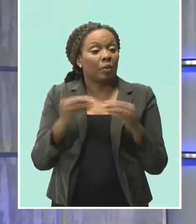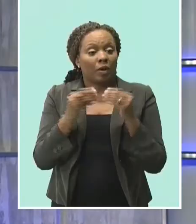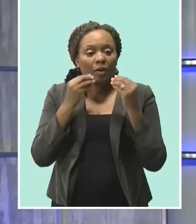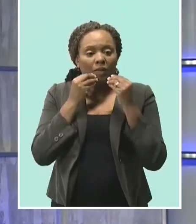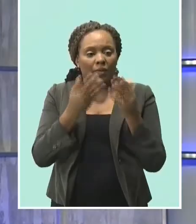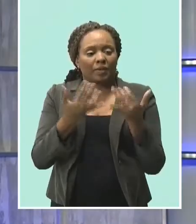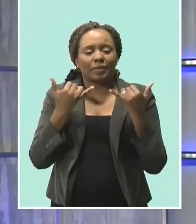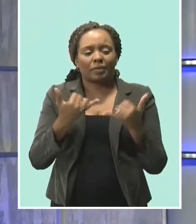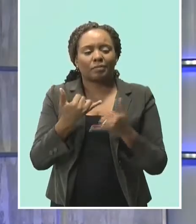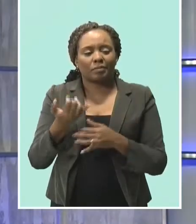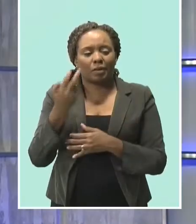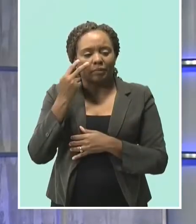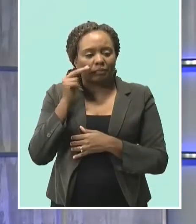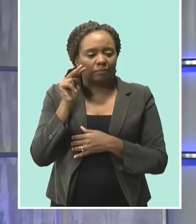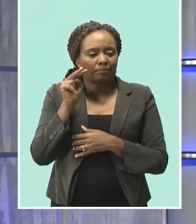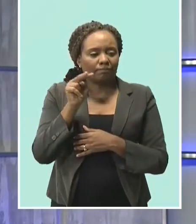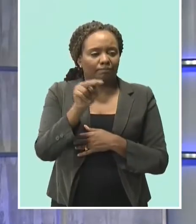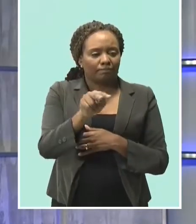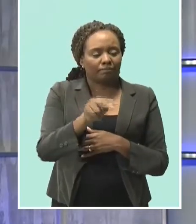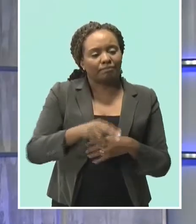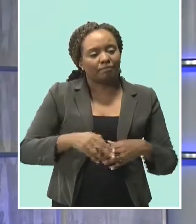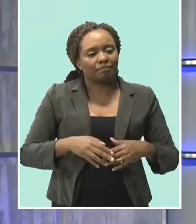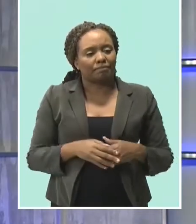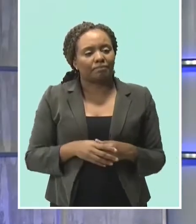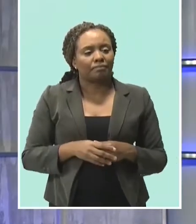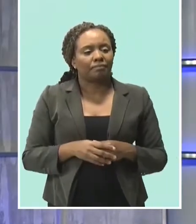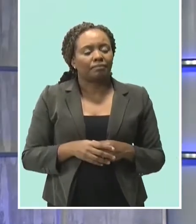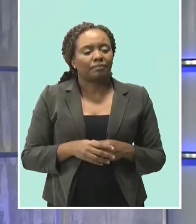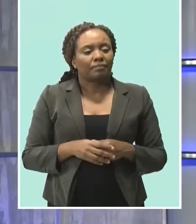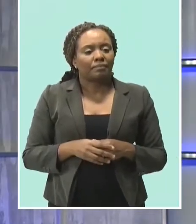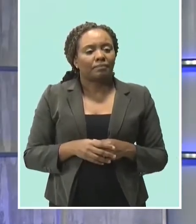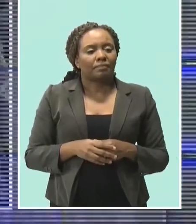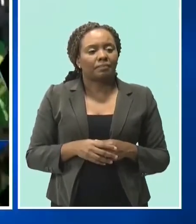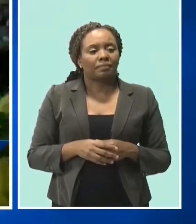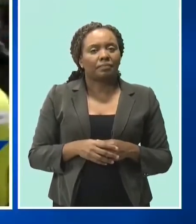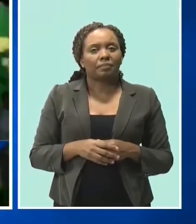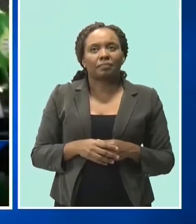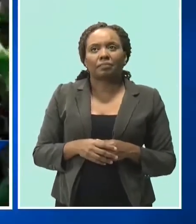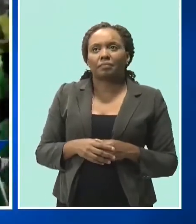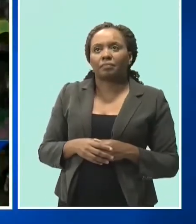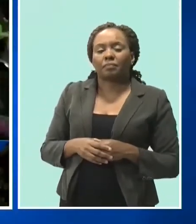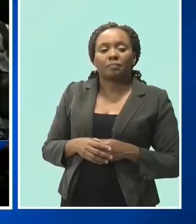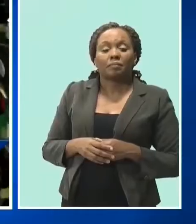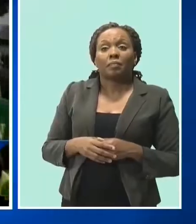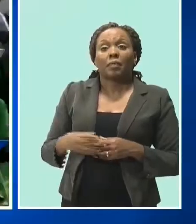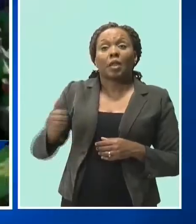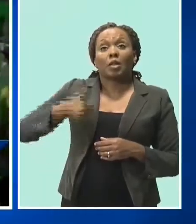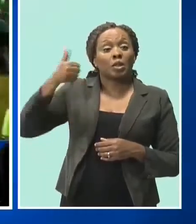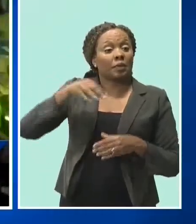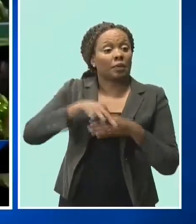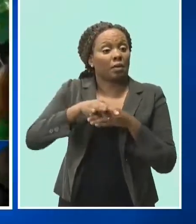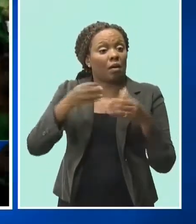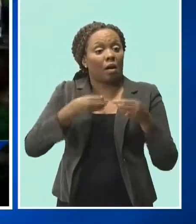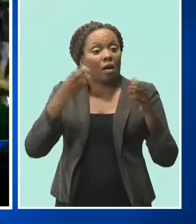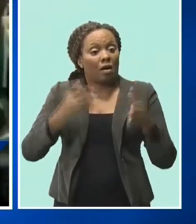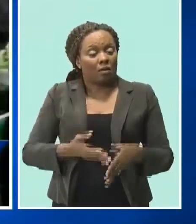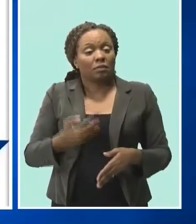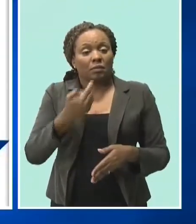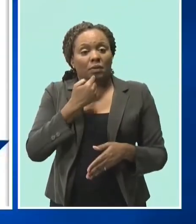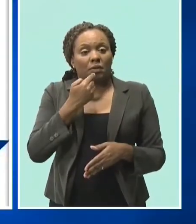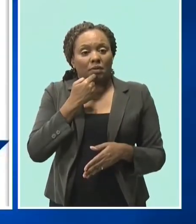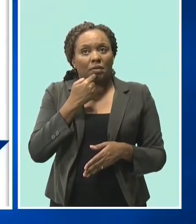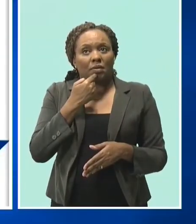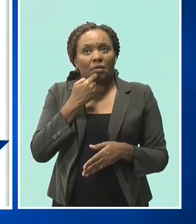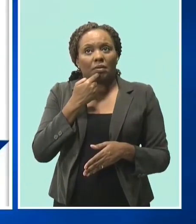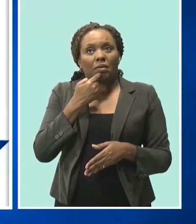general elections. We get more now in this report from Gordon Mosley. In the report, the Chief Election Officer said he has taken guidance of the